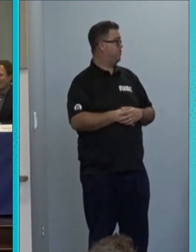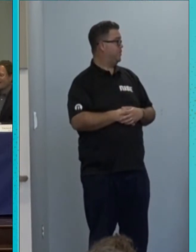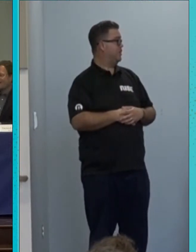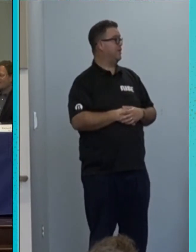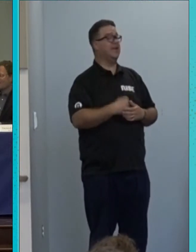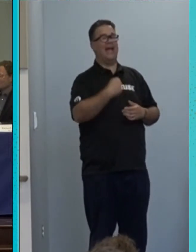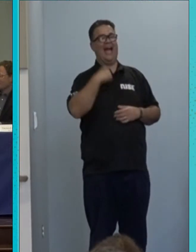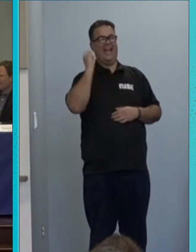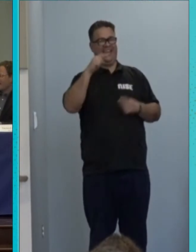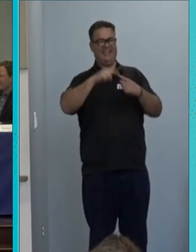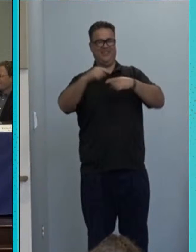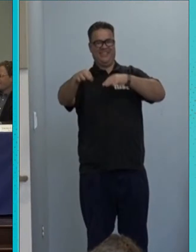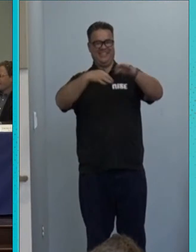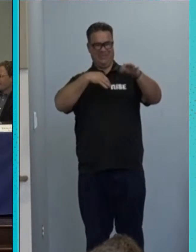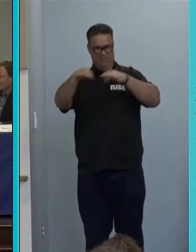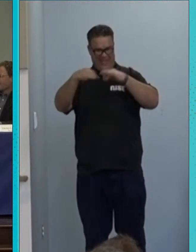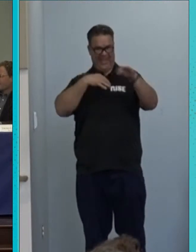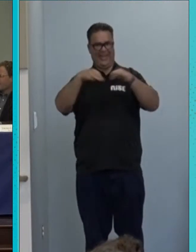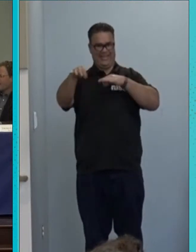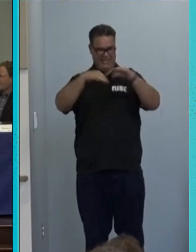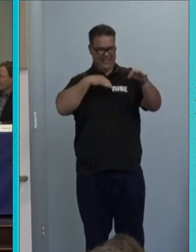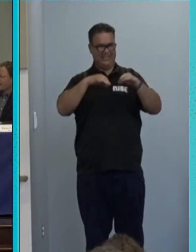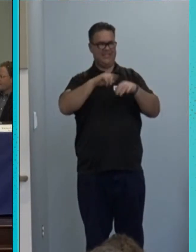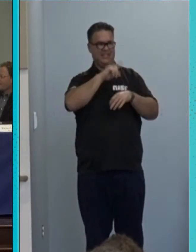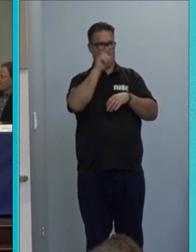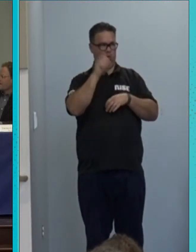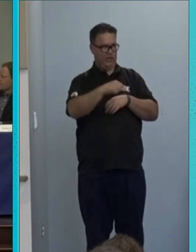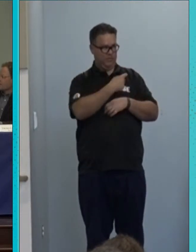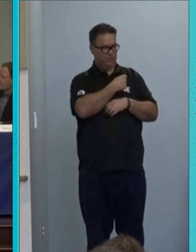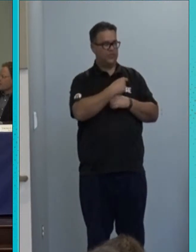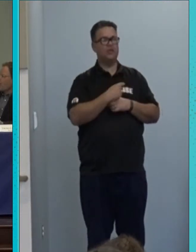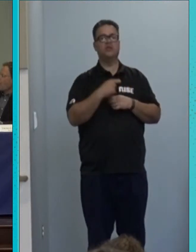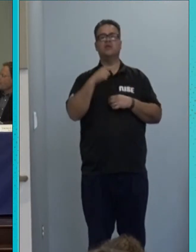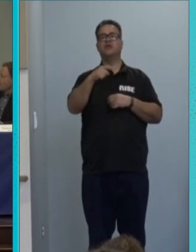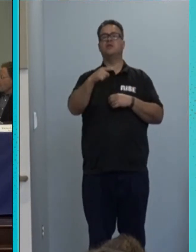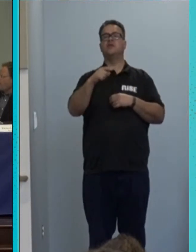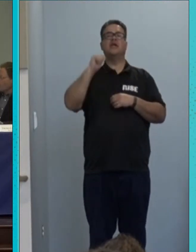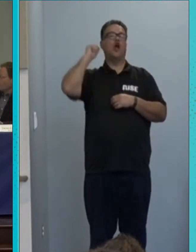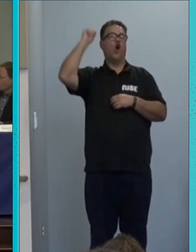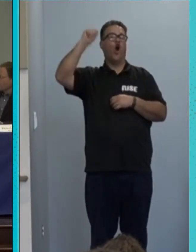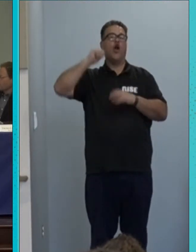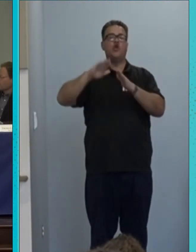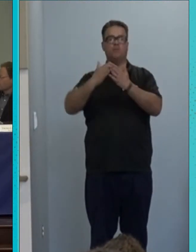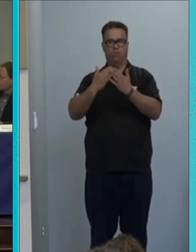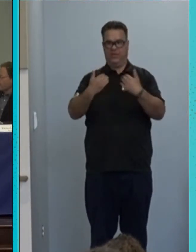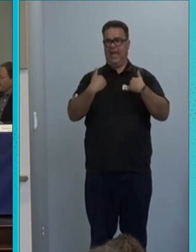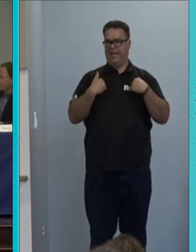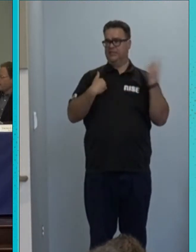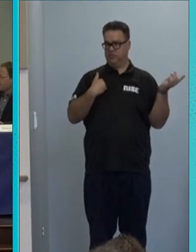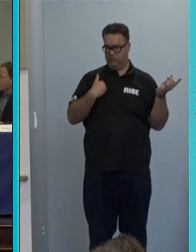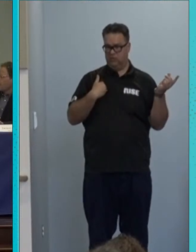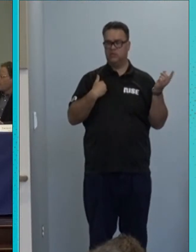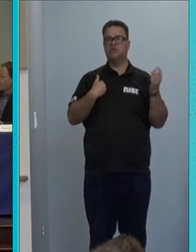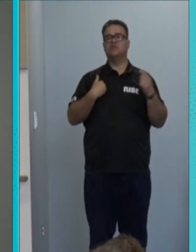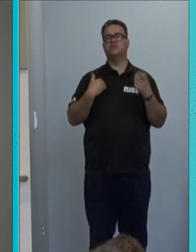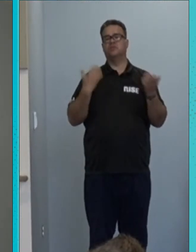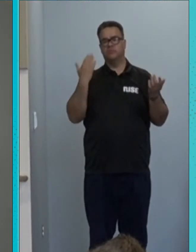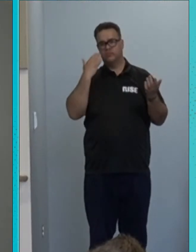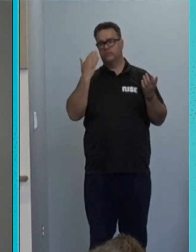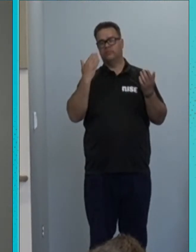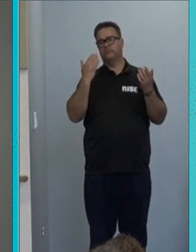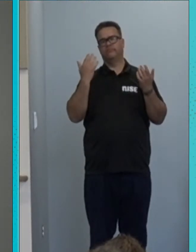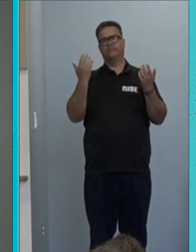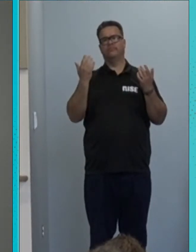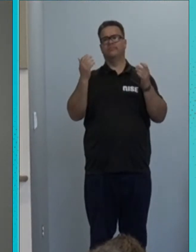So I need to explain the question. So there's an audio book that, comes